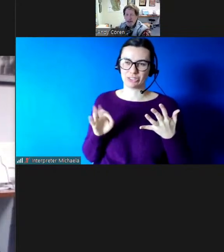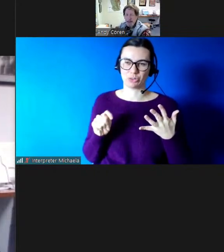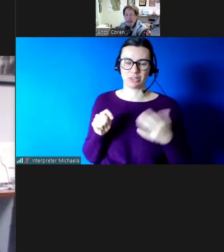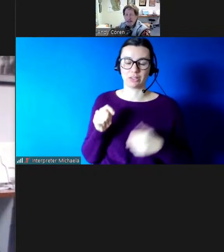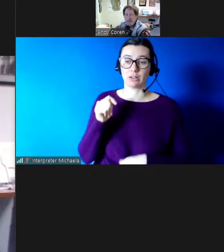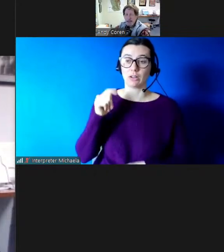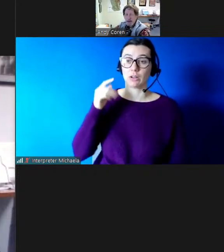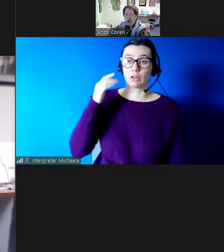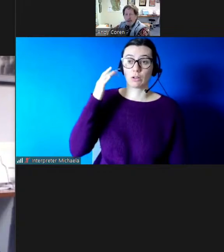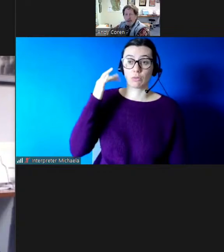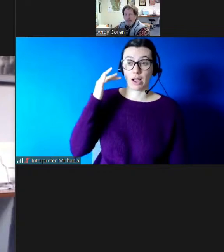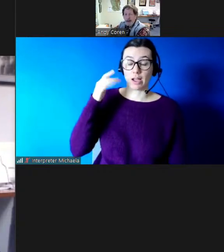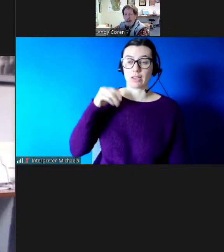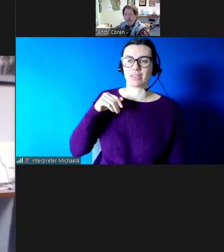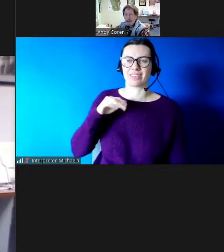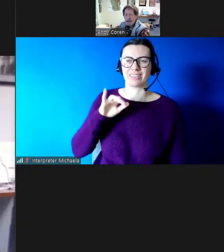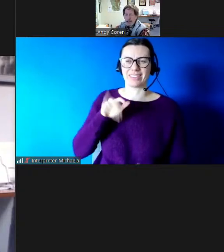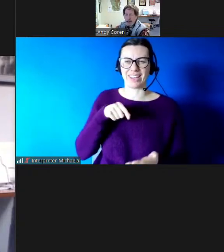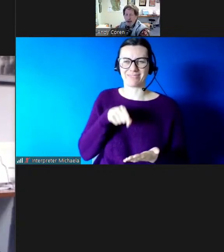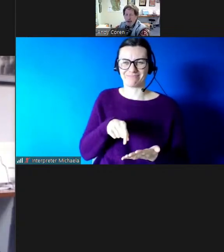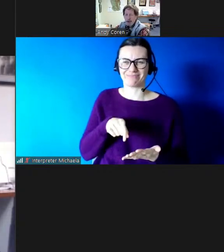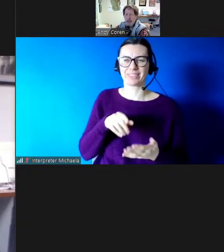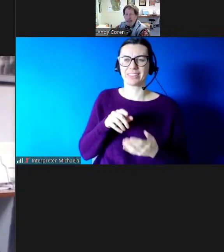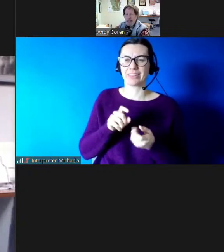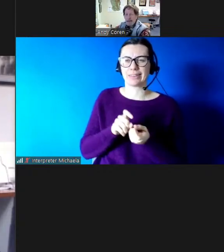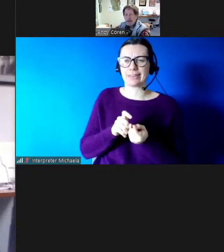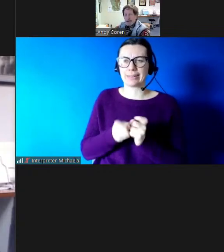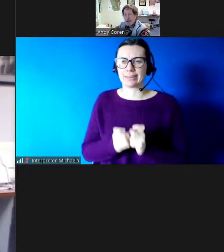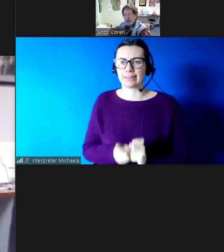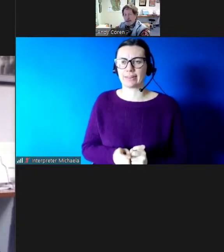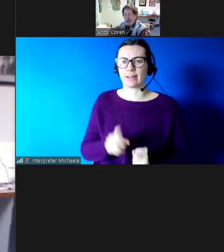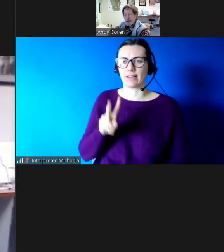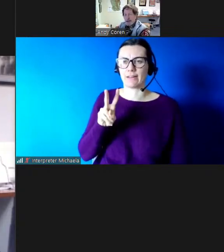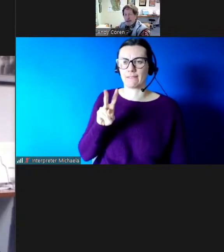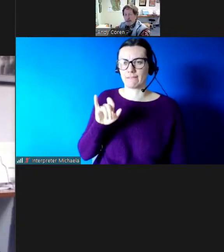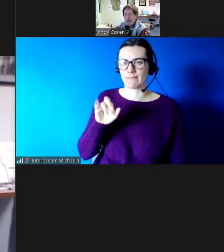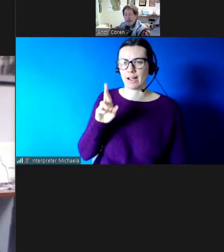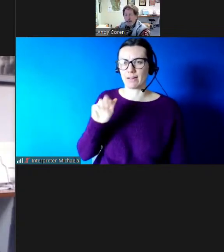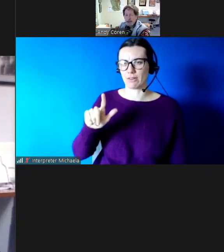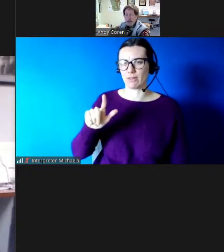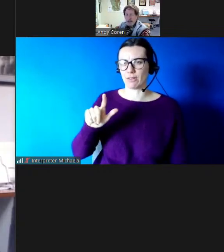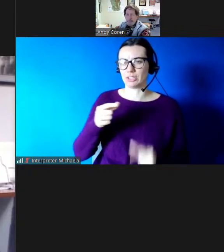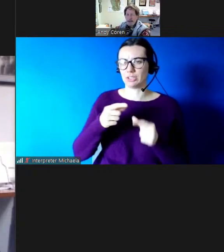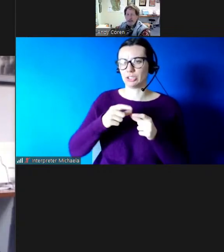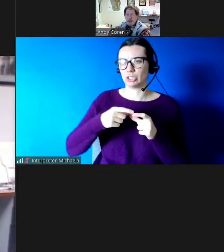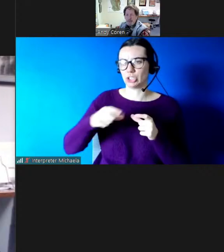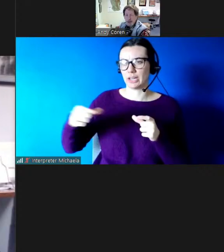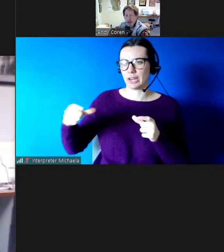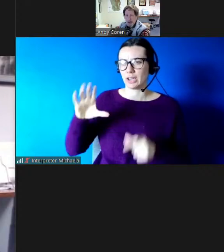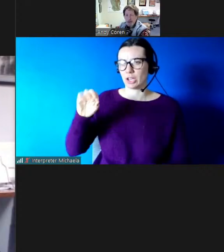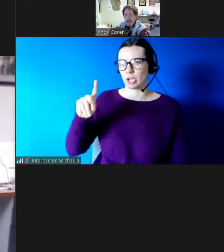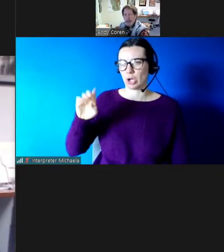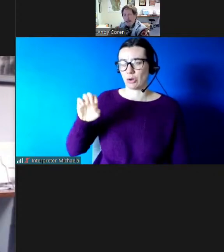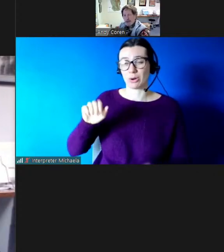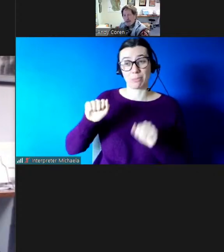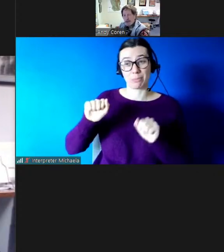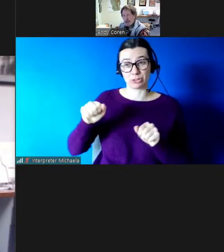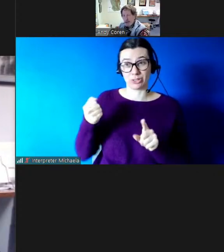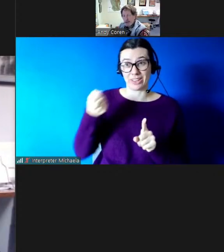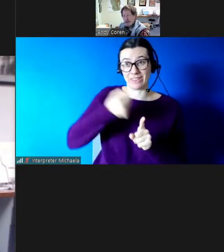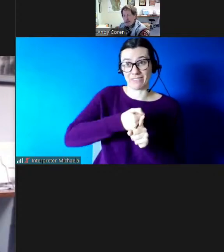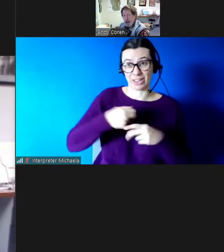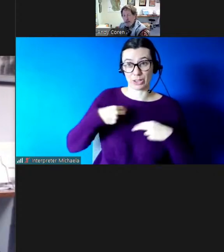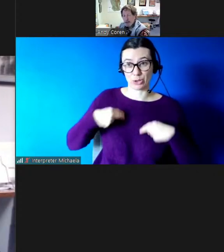is a mechanism that alters viral genetic code, and there is a concern that it could potentially affect human code. And so